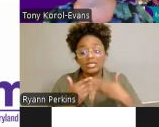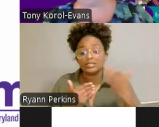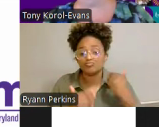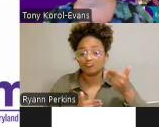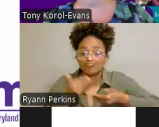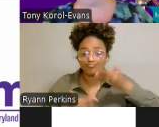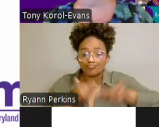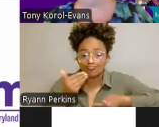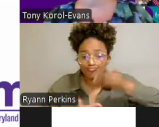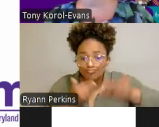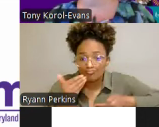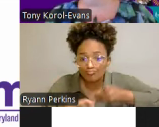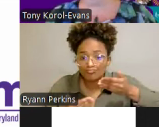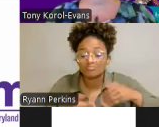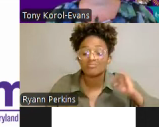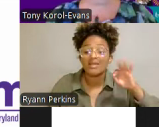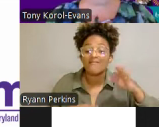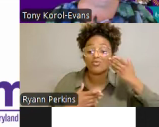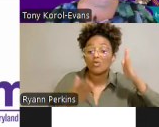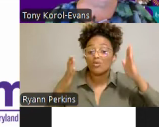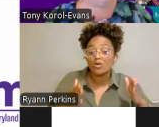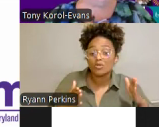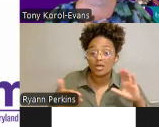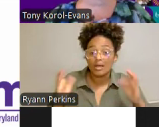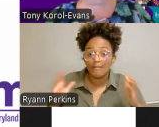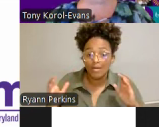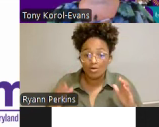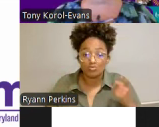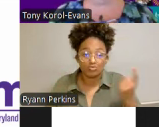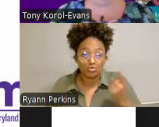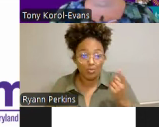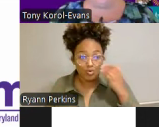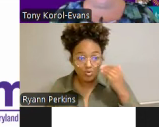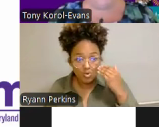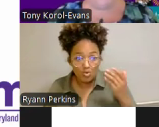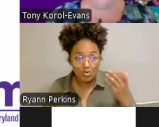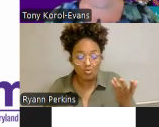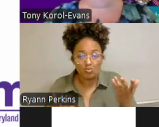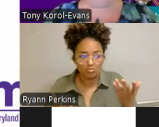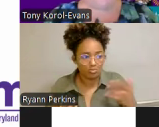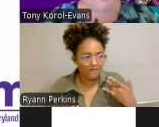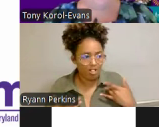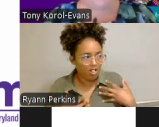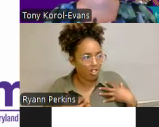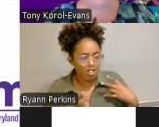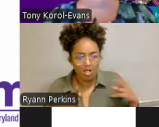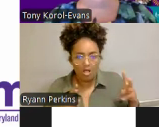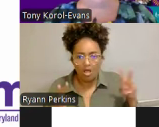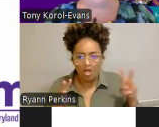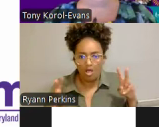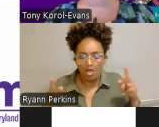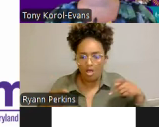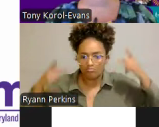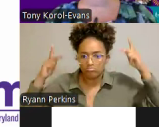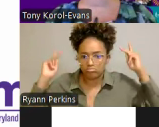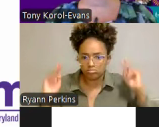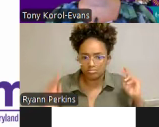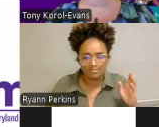where you're looking over your shoulder. Yeah, sometimes it might be, I don't know if it's necessarily easier, but it's different, right?